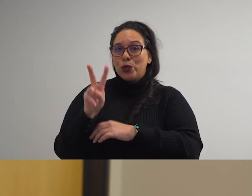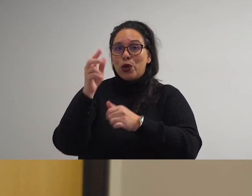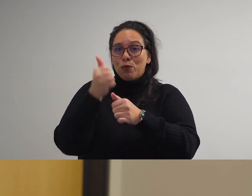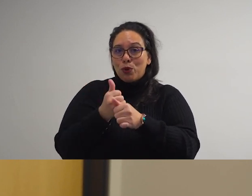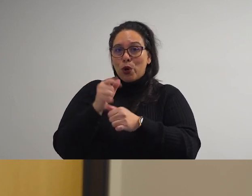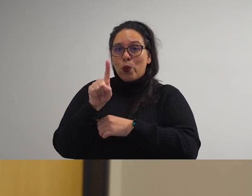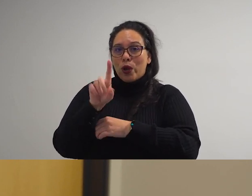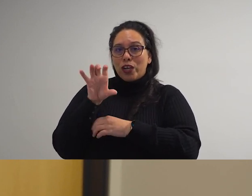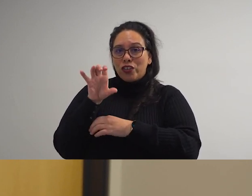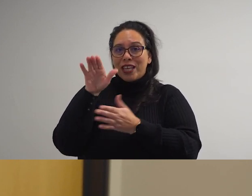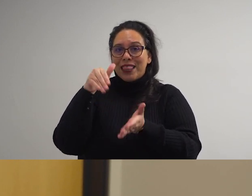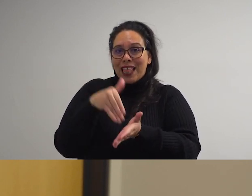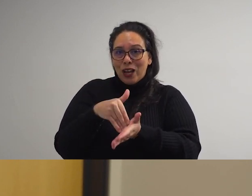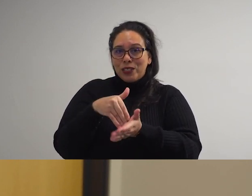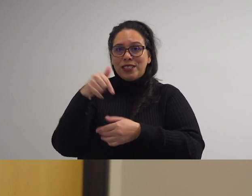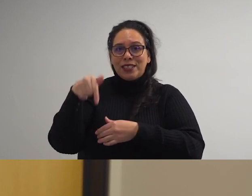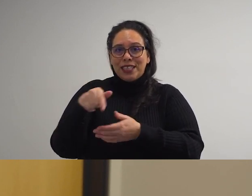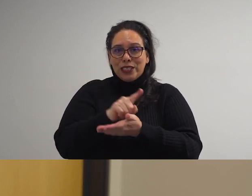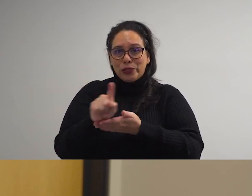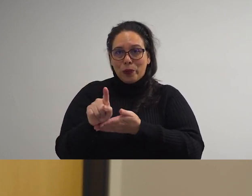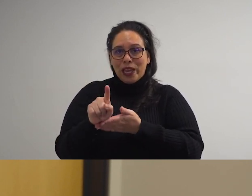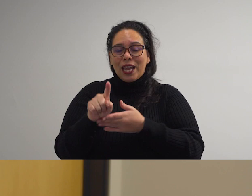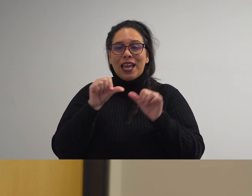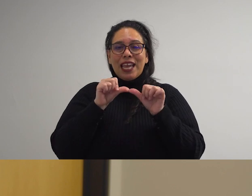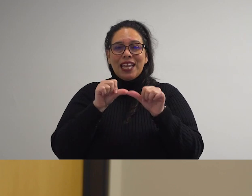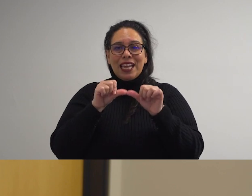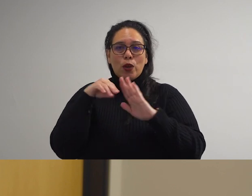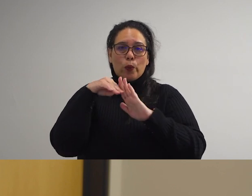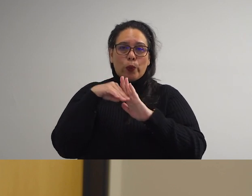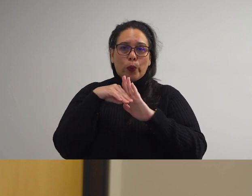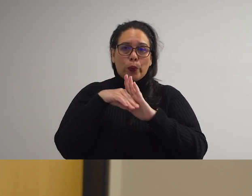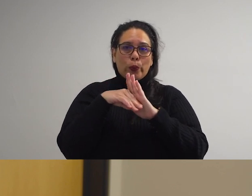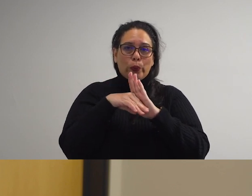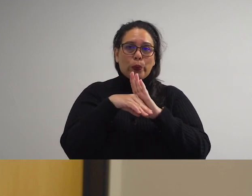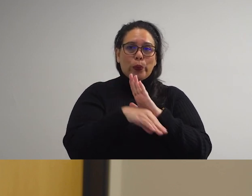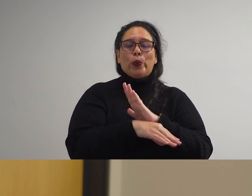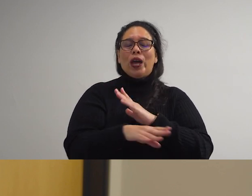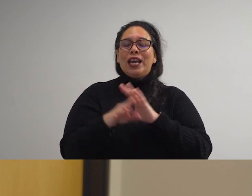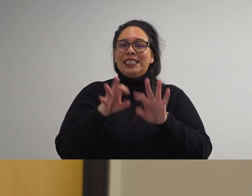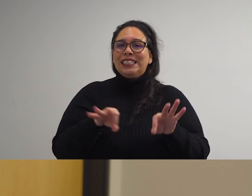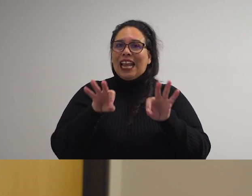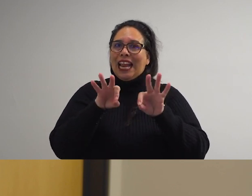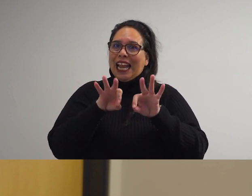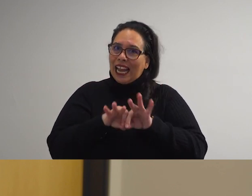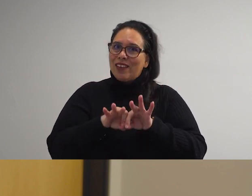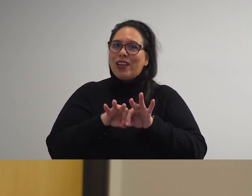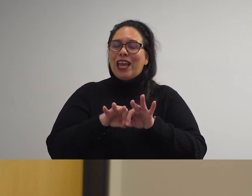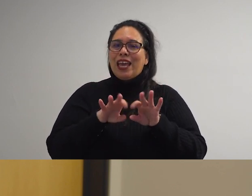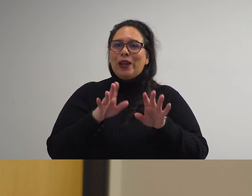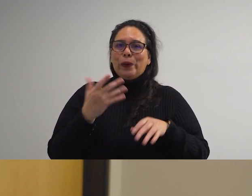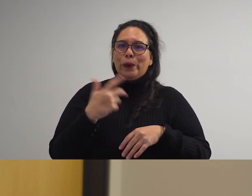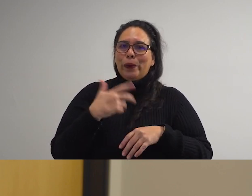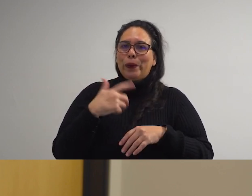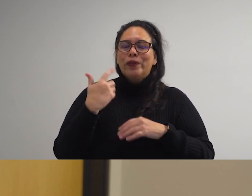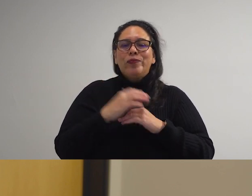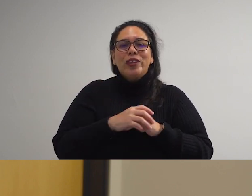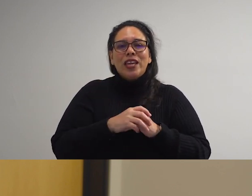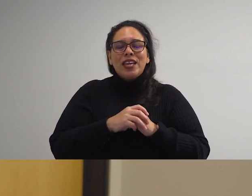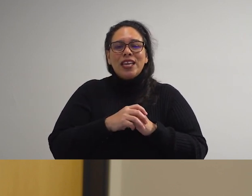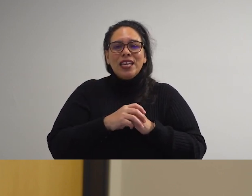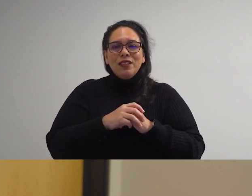per 100,000 this week, continuing a significant and welcome downward trend in recent